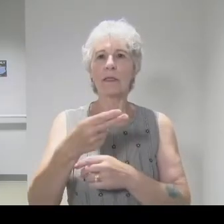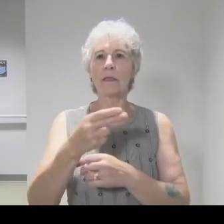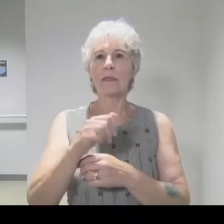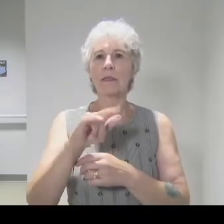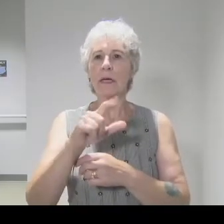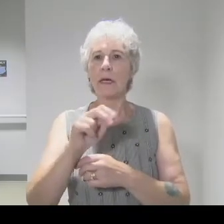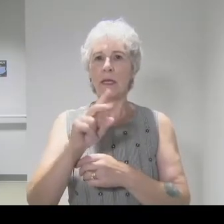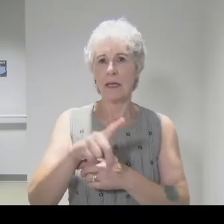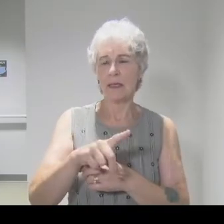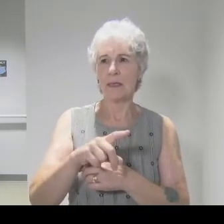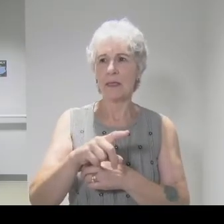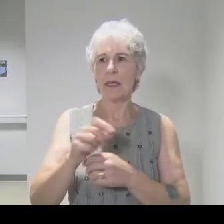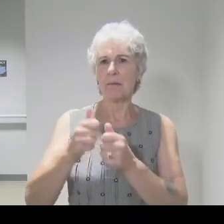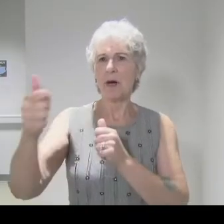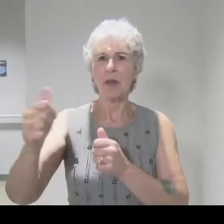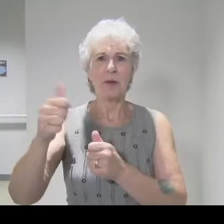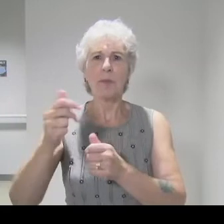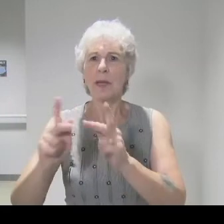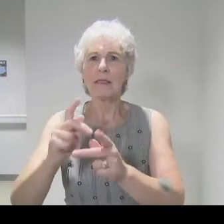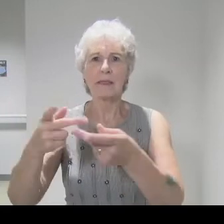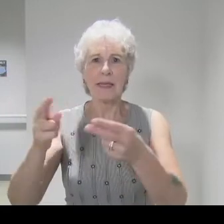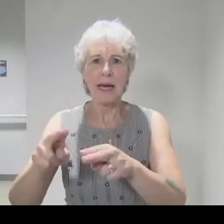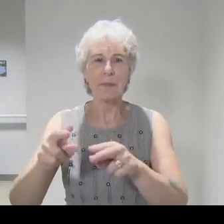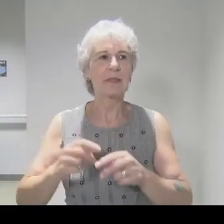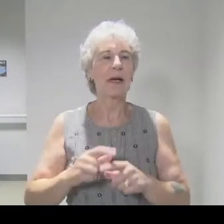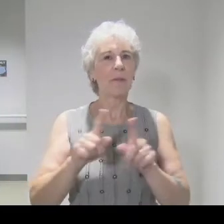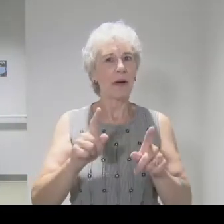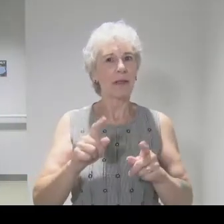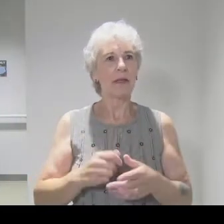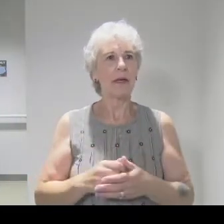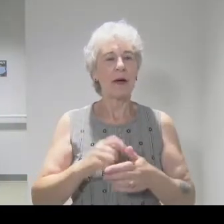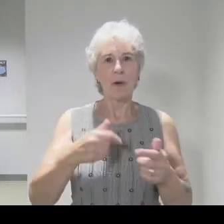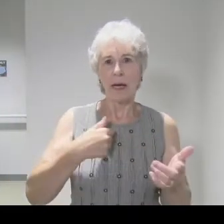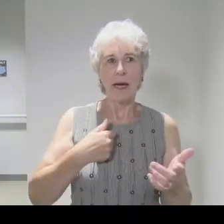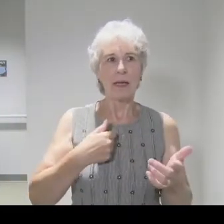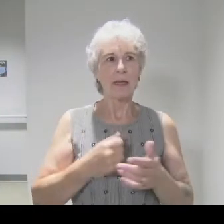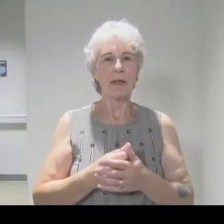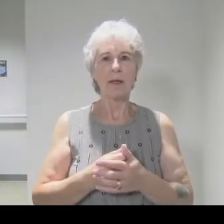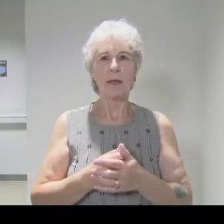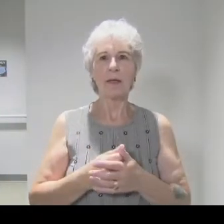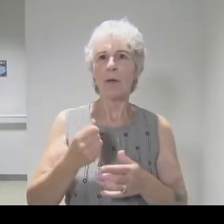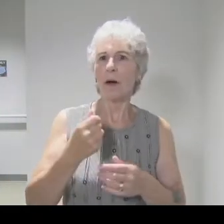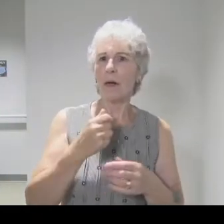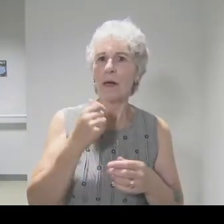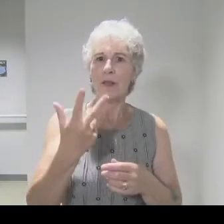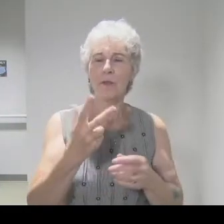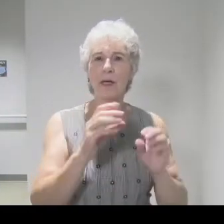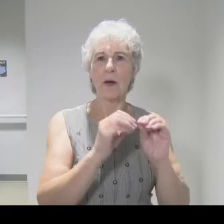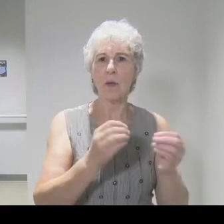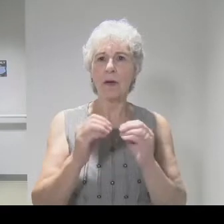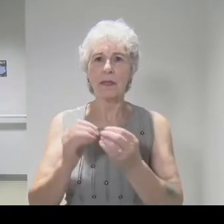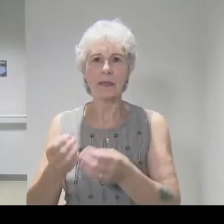like that. But when I was my first year at SoulFest being a vendor, when I walked around, there were three organizations